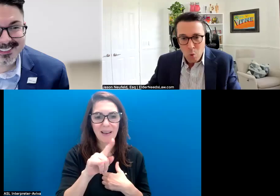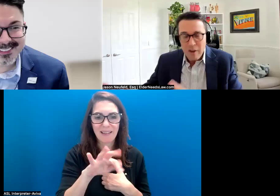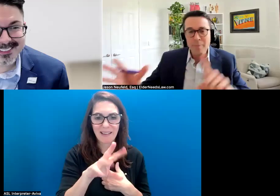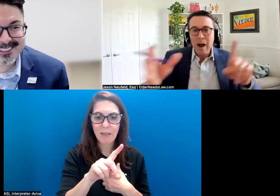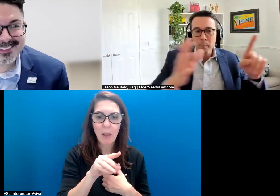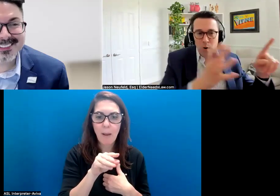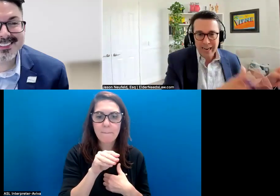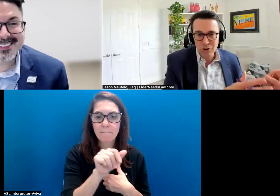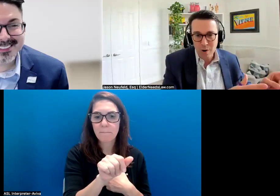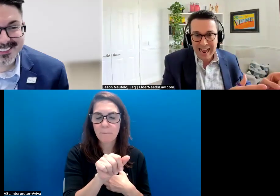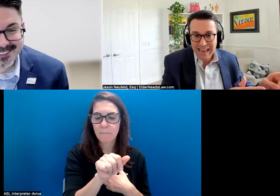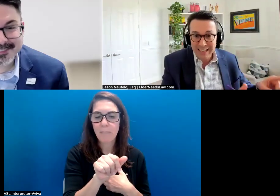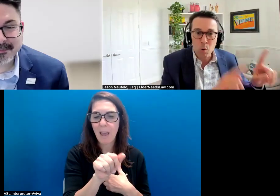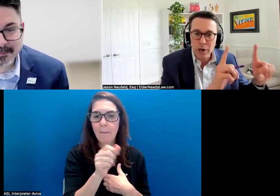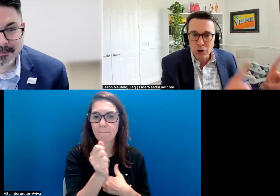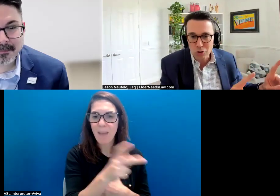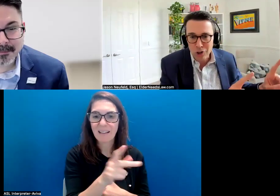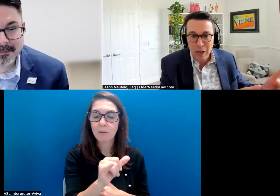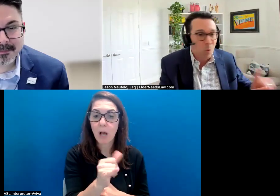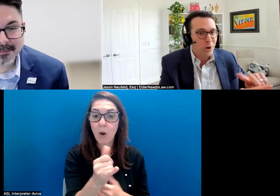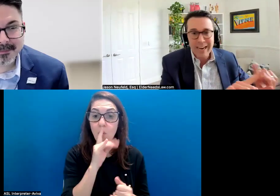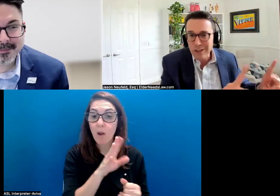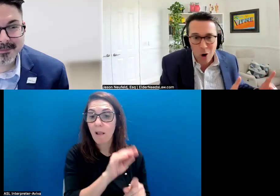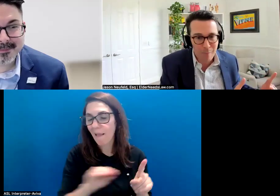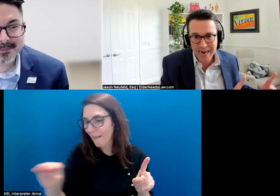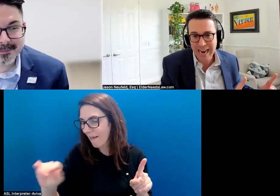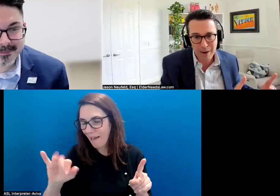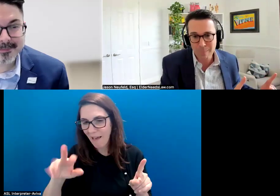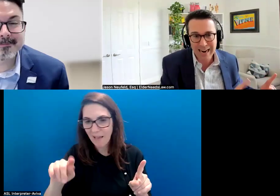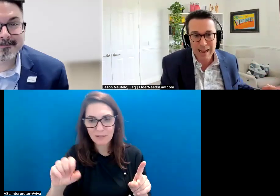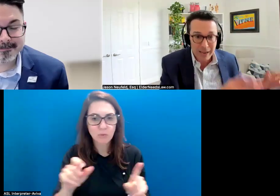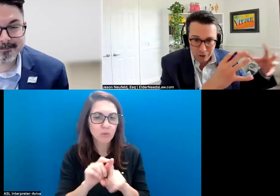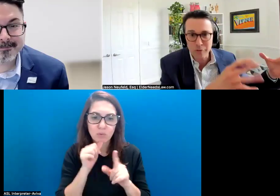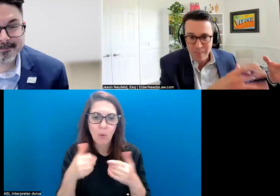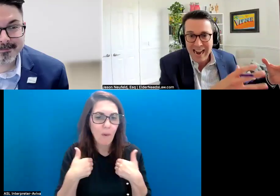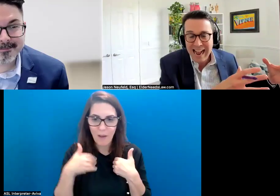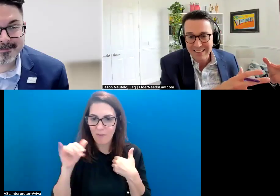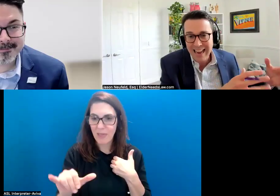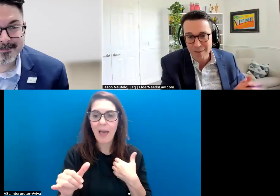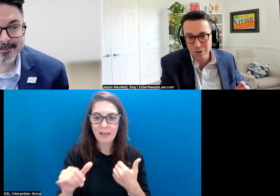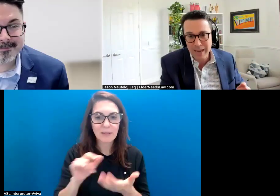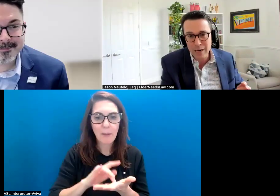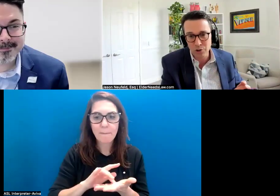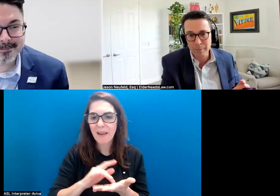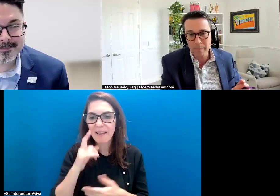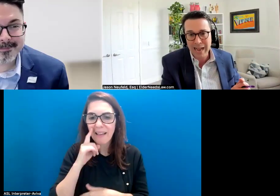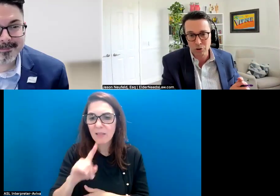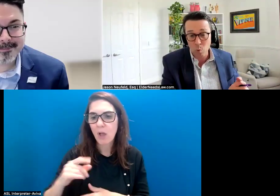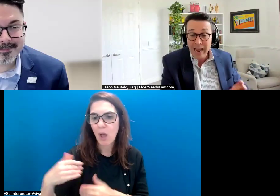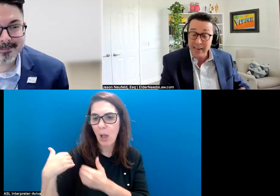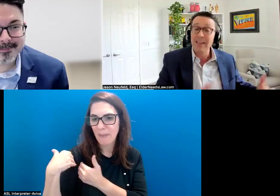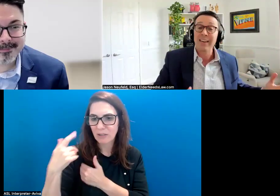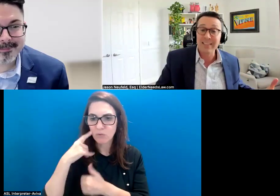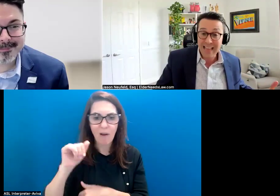obligation, we've now put it into an asset where we can structure that where there is no Medicaid payback obligation for that asset after the Medicaid recipient